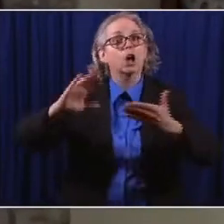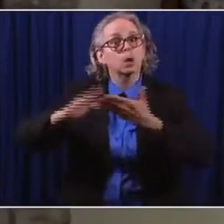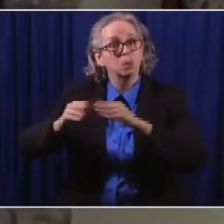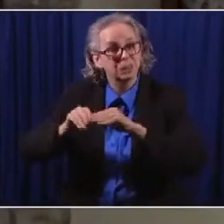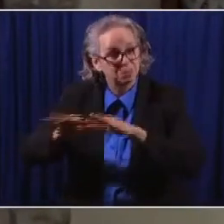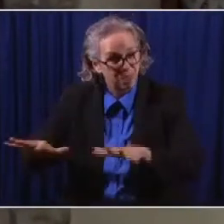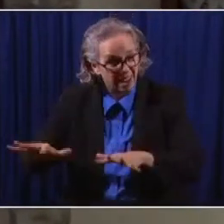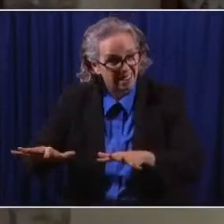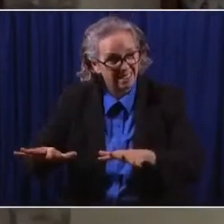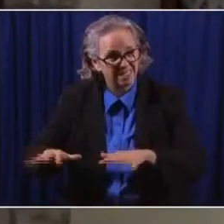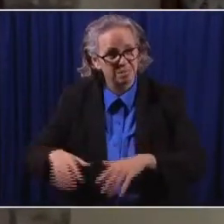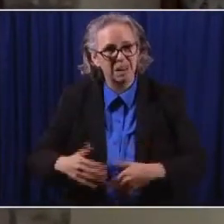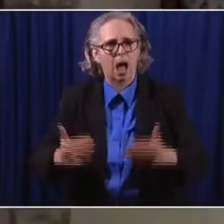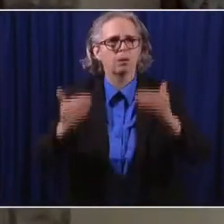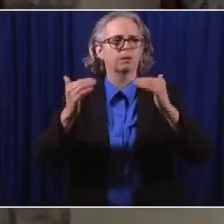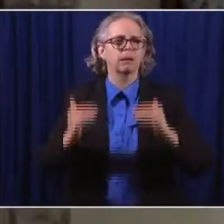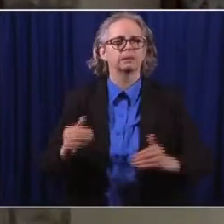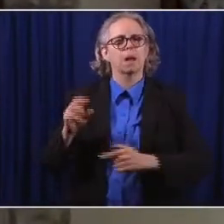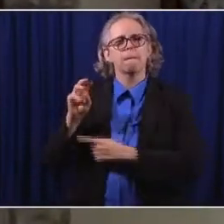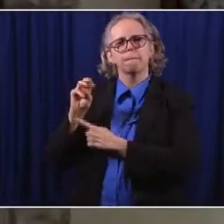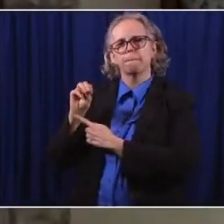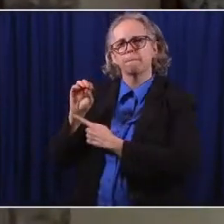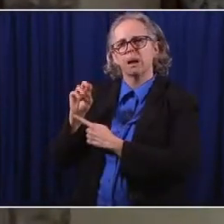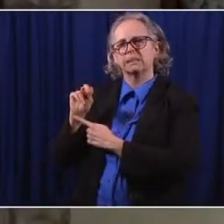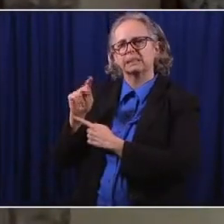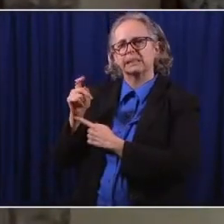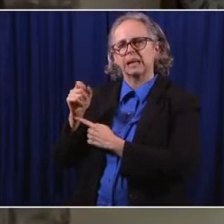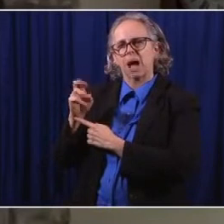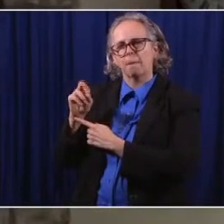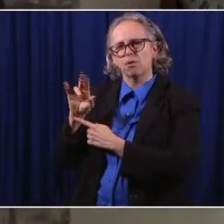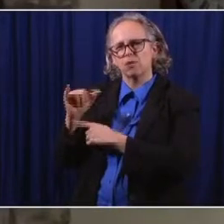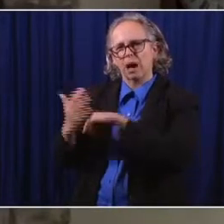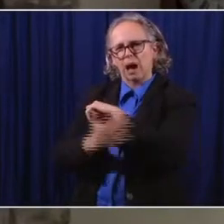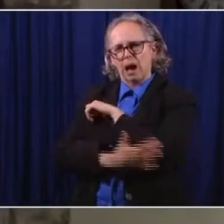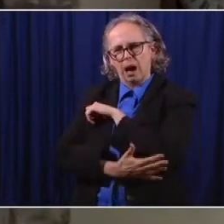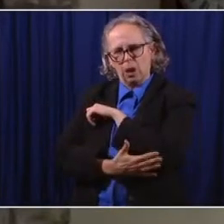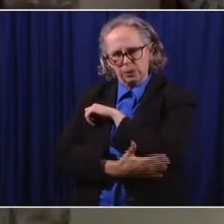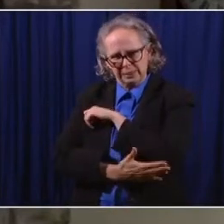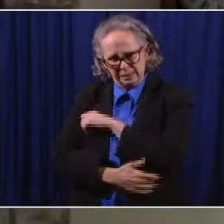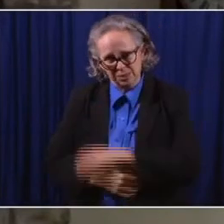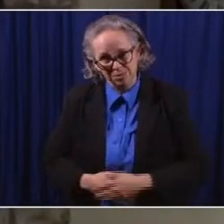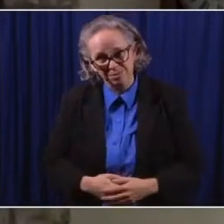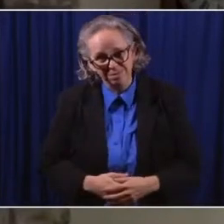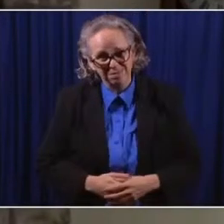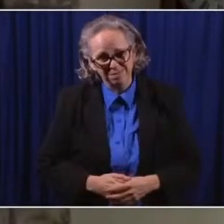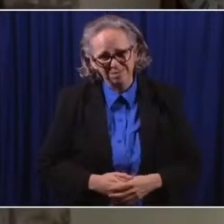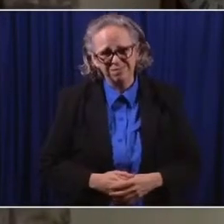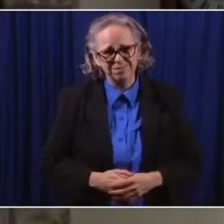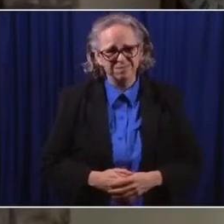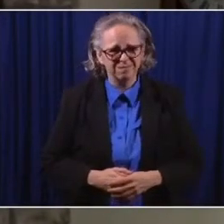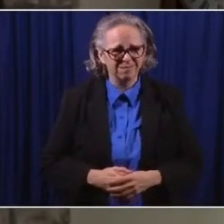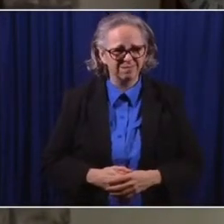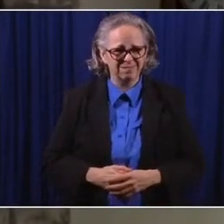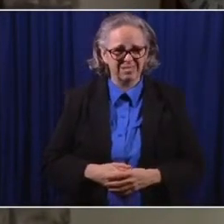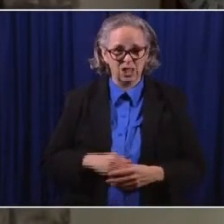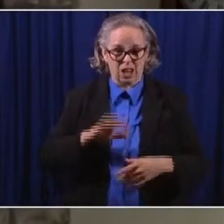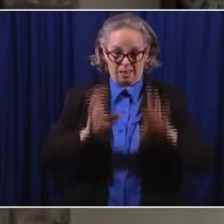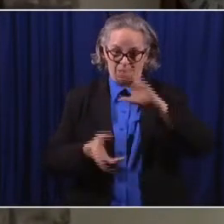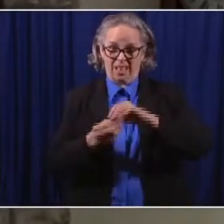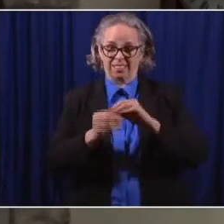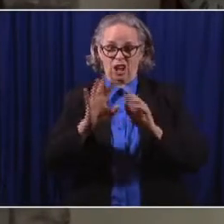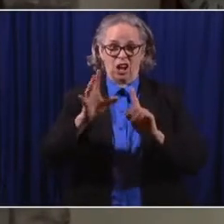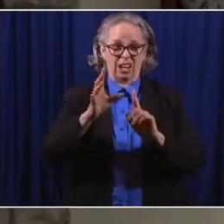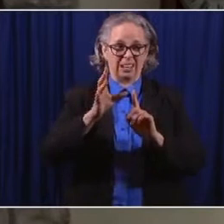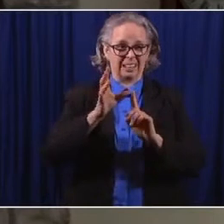County. They remain red this week. They've had 19.3% of their cases during the past 2 weeks.